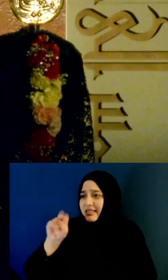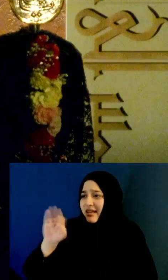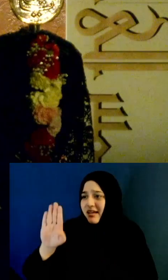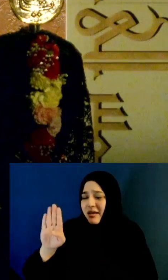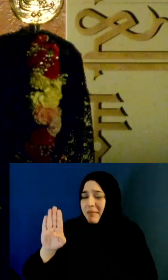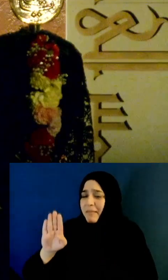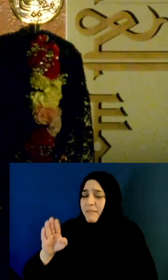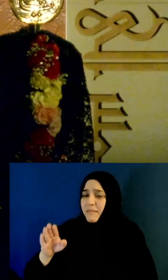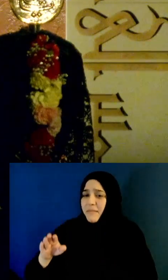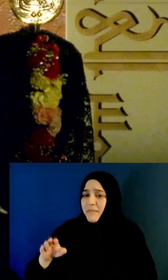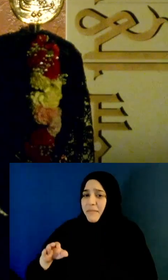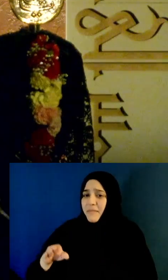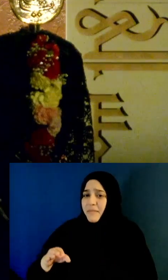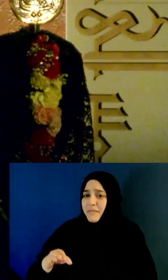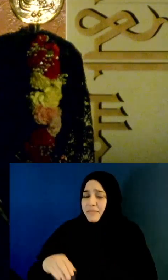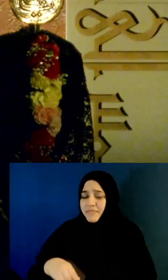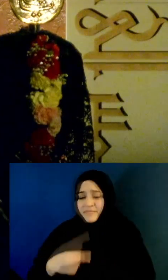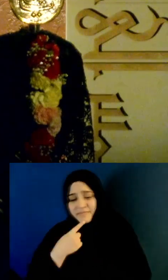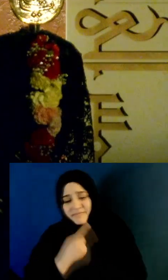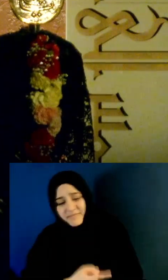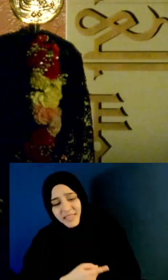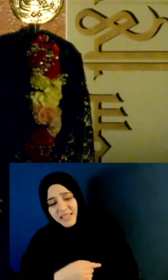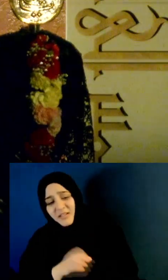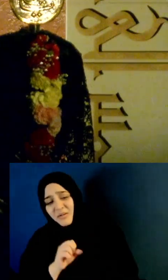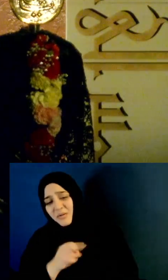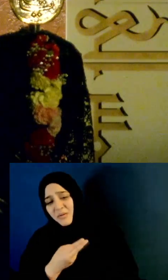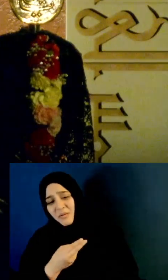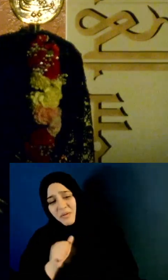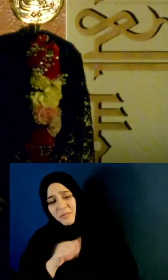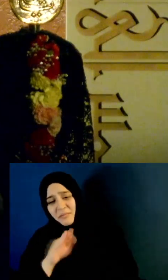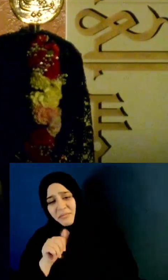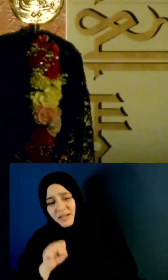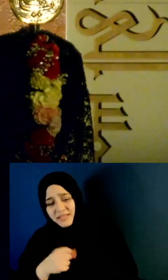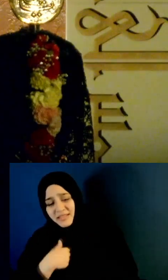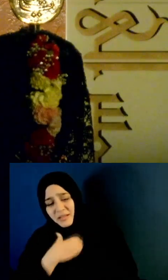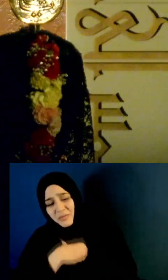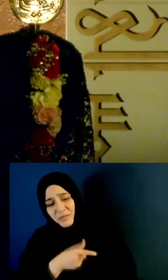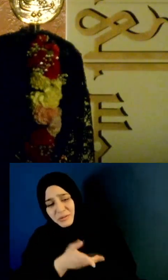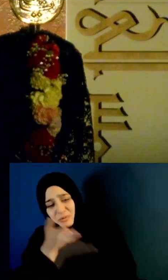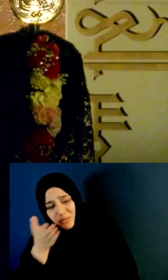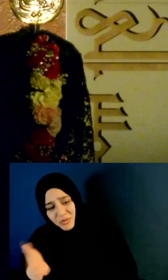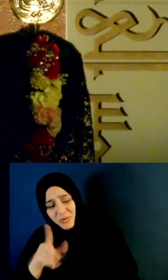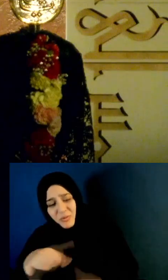you were there when they began to slap on the cheek of Zainab."